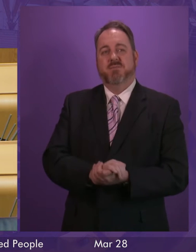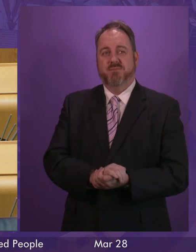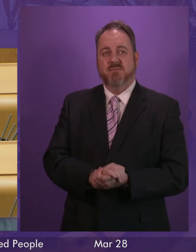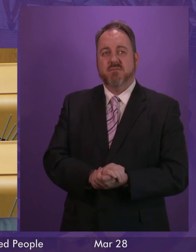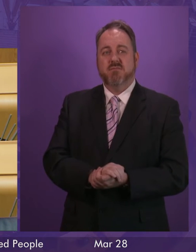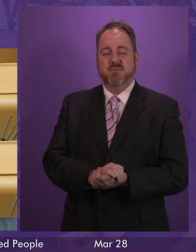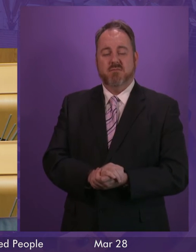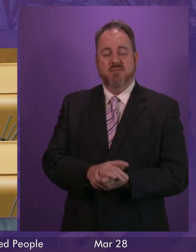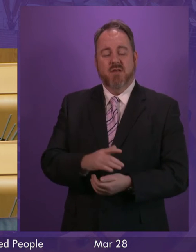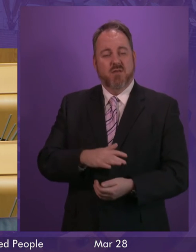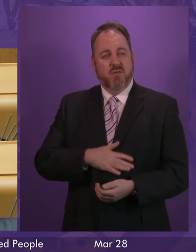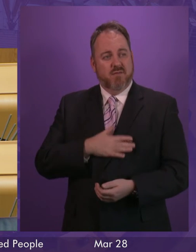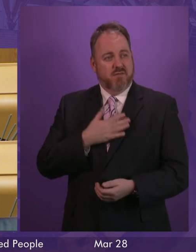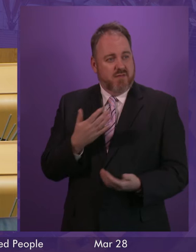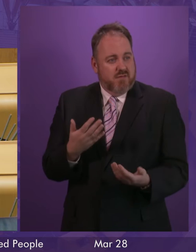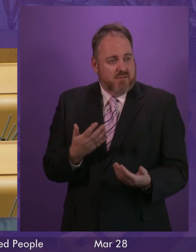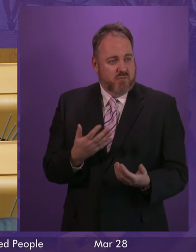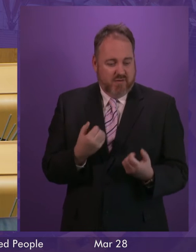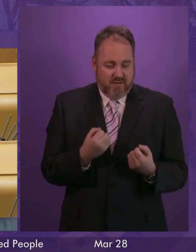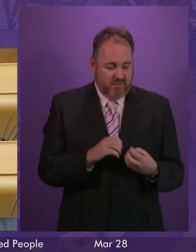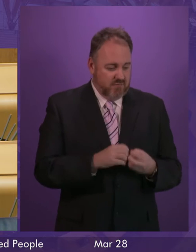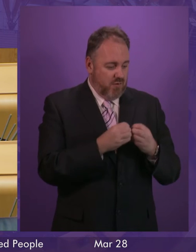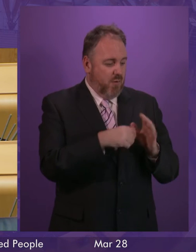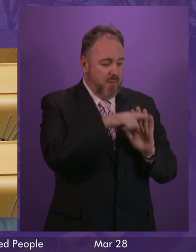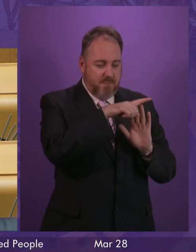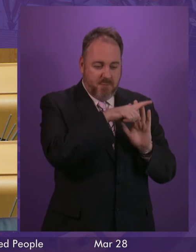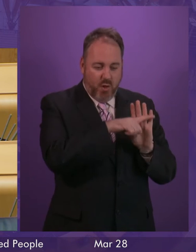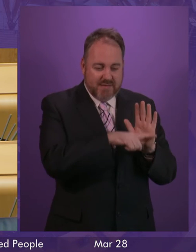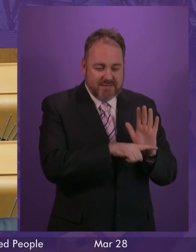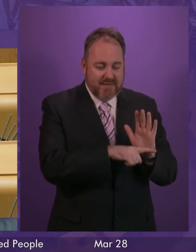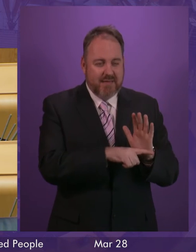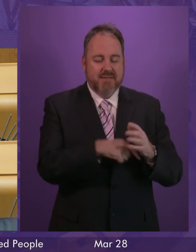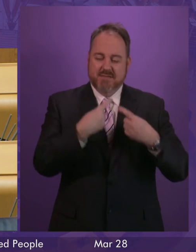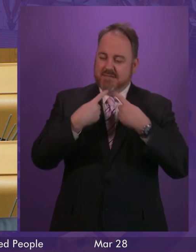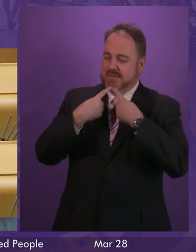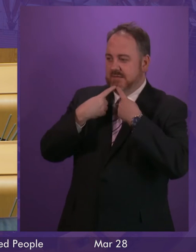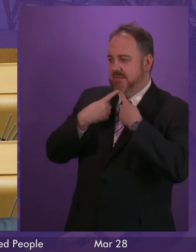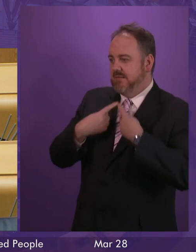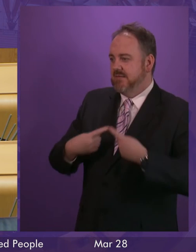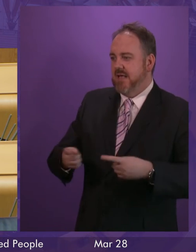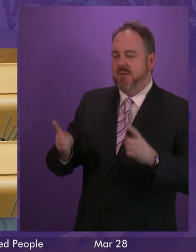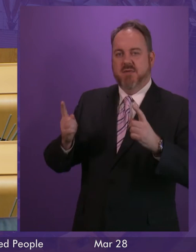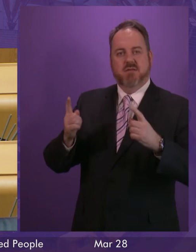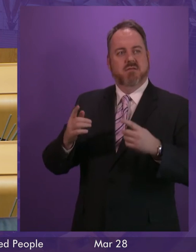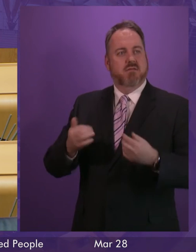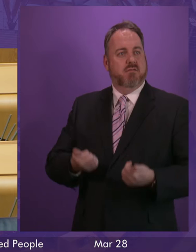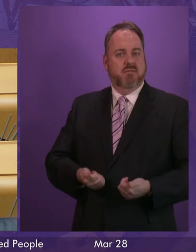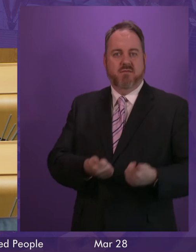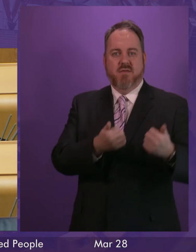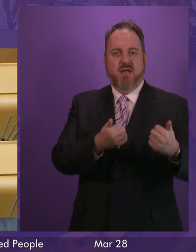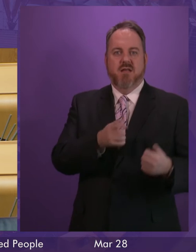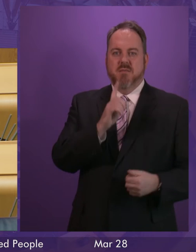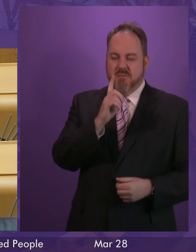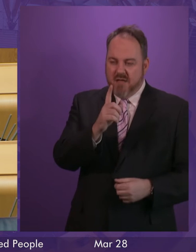to to this point with with all the policy ambitions and statements that we have and not to see that that closing